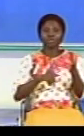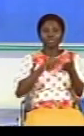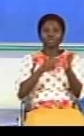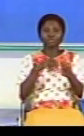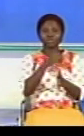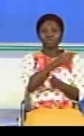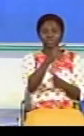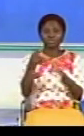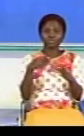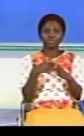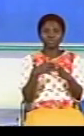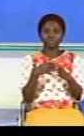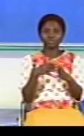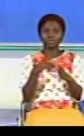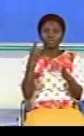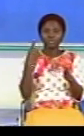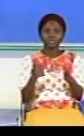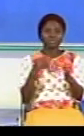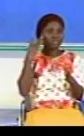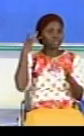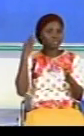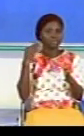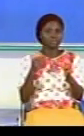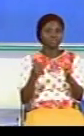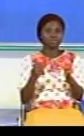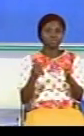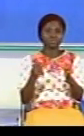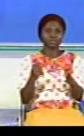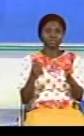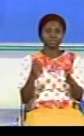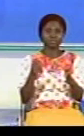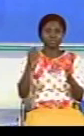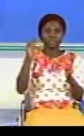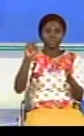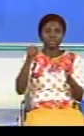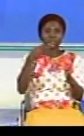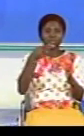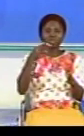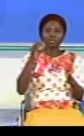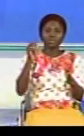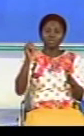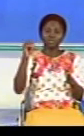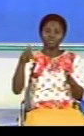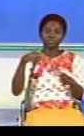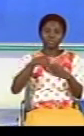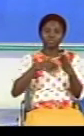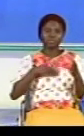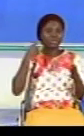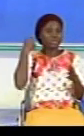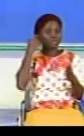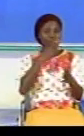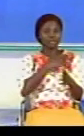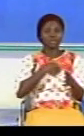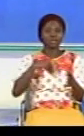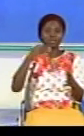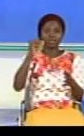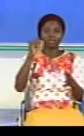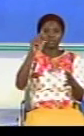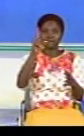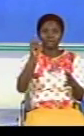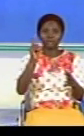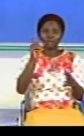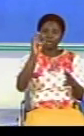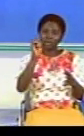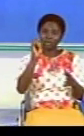ears, and the lowing of the oxen which I hear? And Saul said, they have